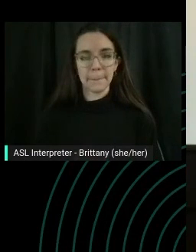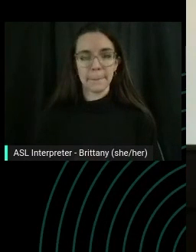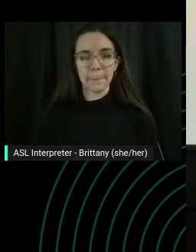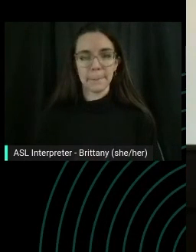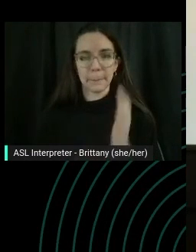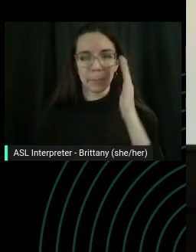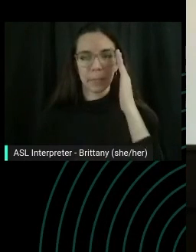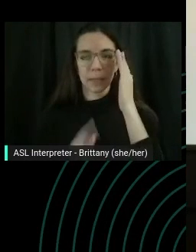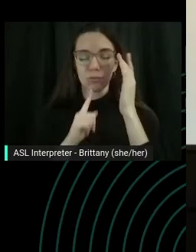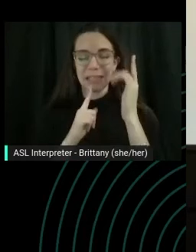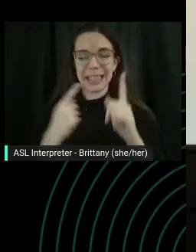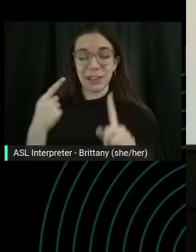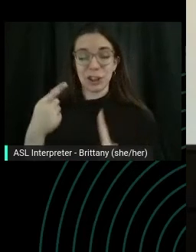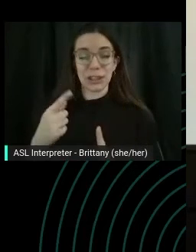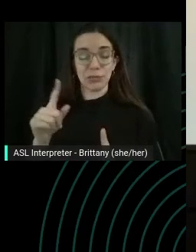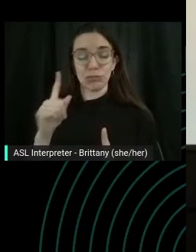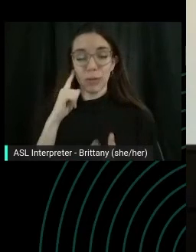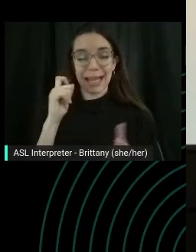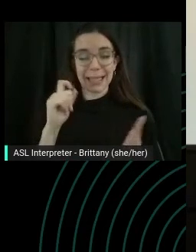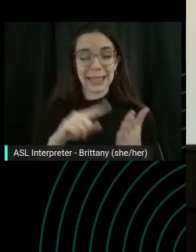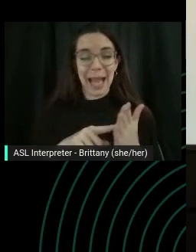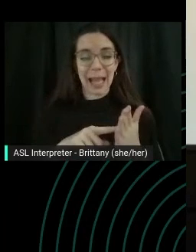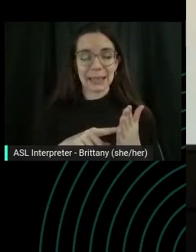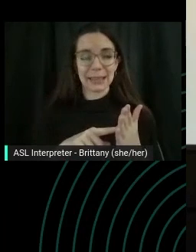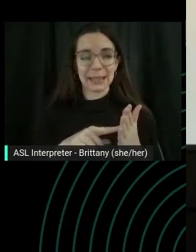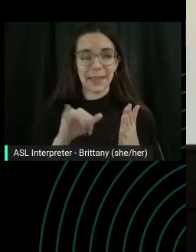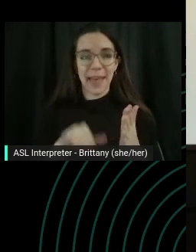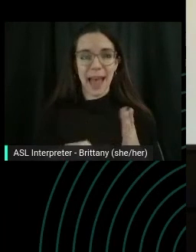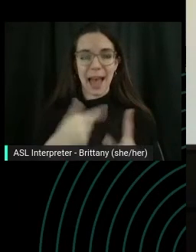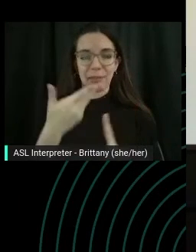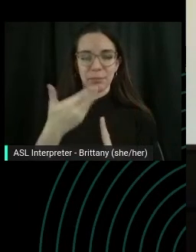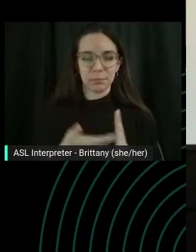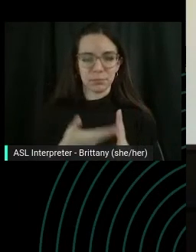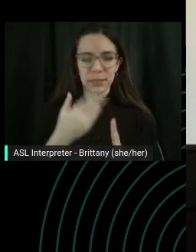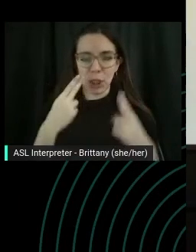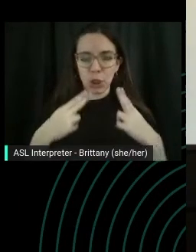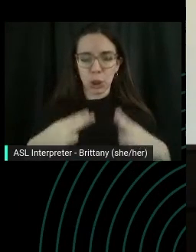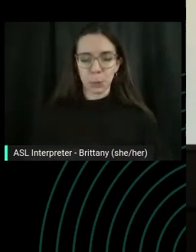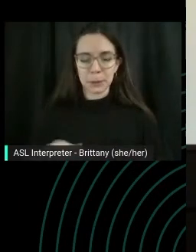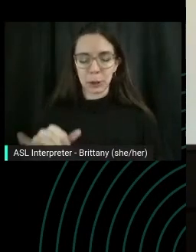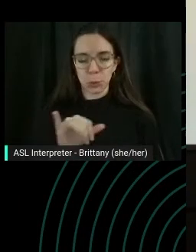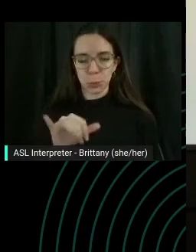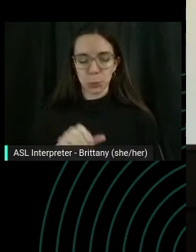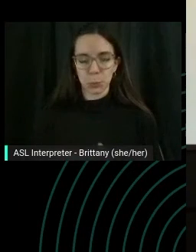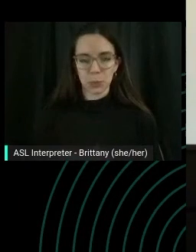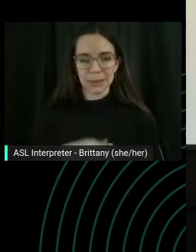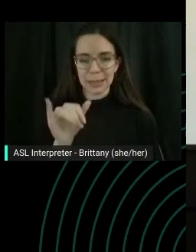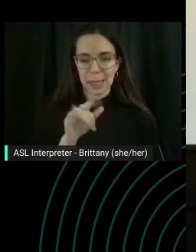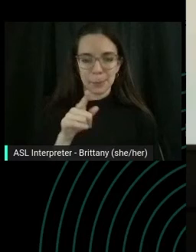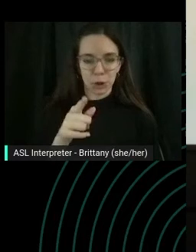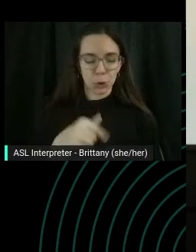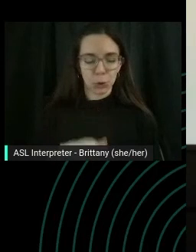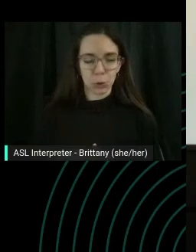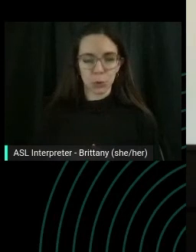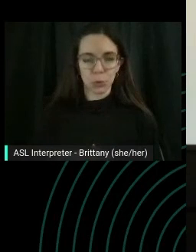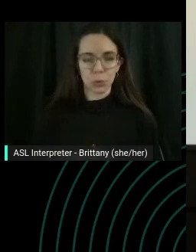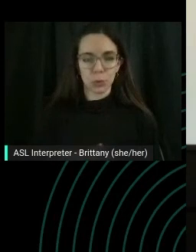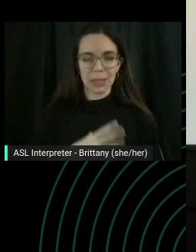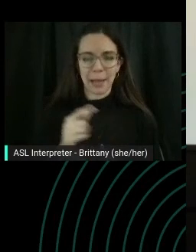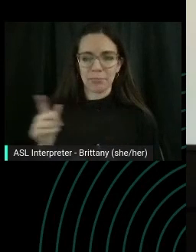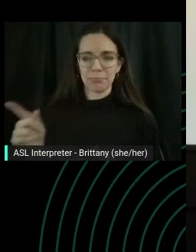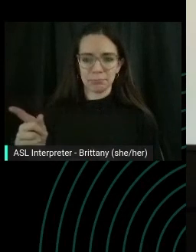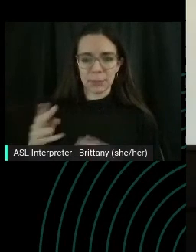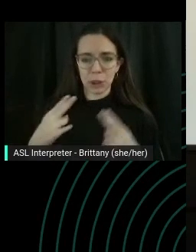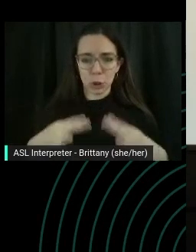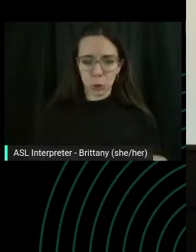just recognizing that they're human as well as you, and they still want to feel